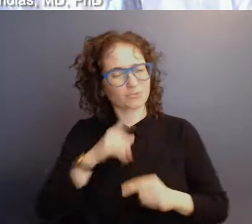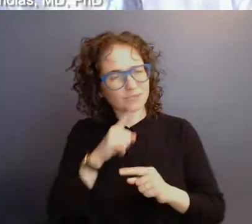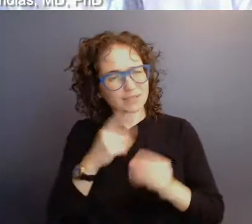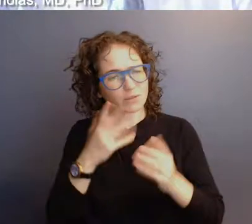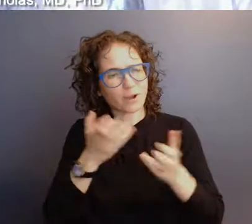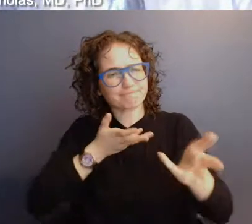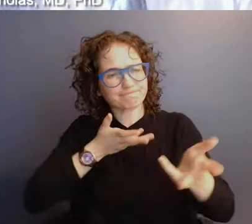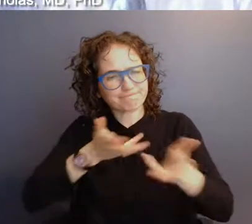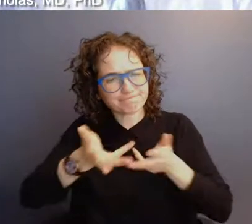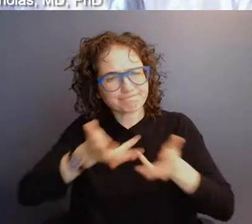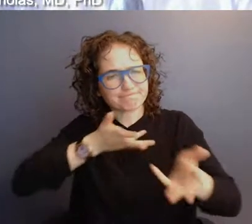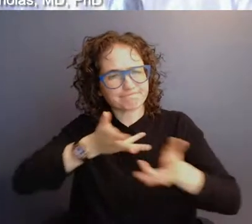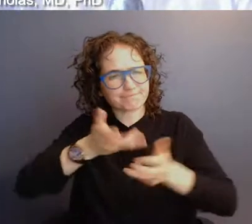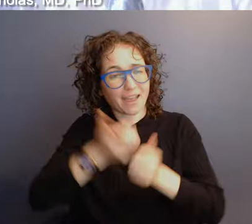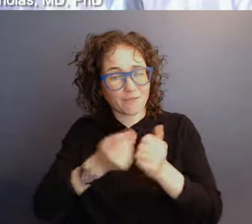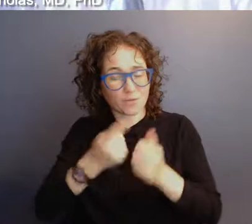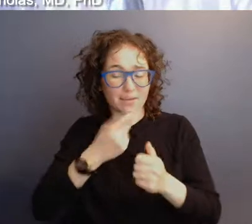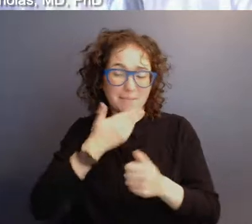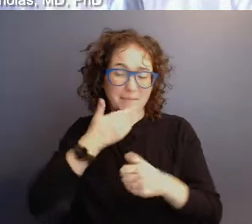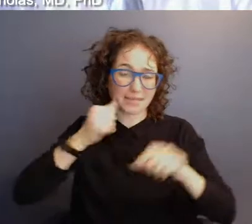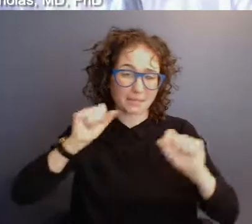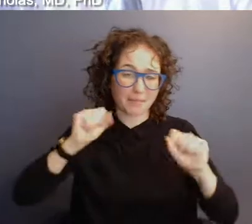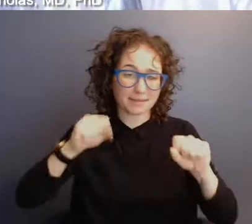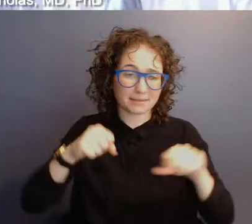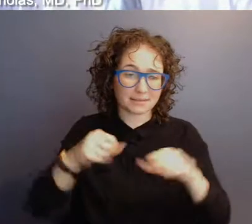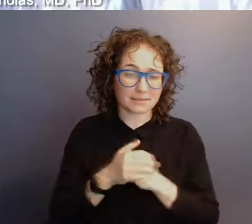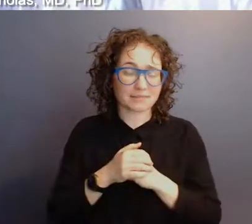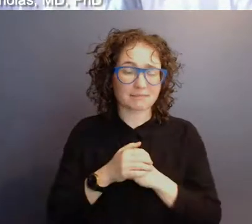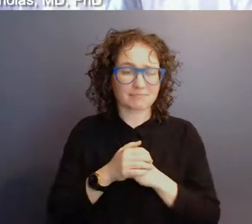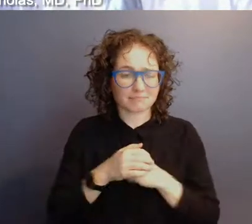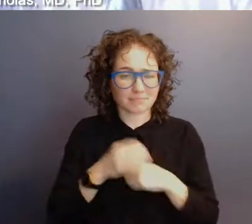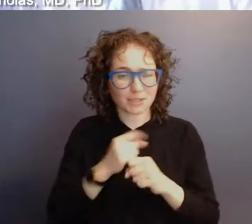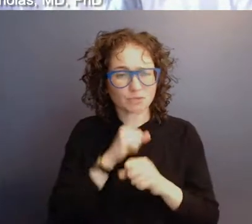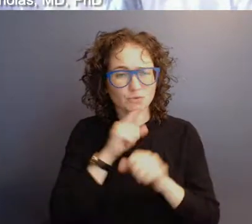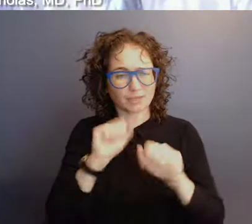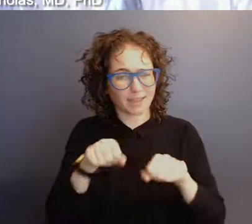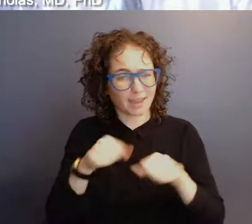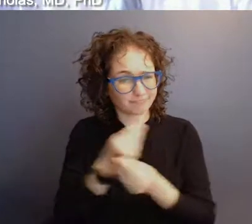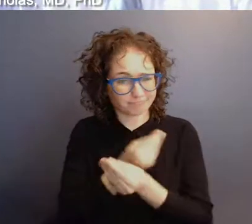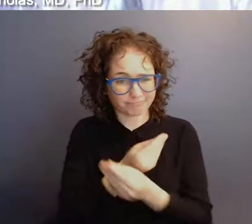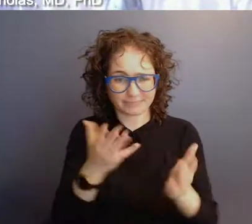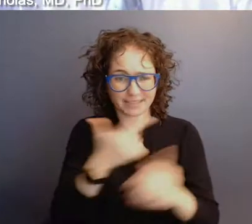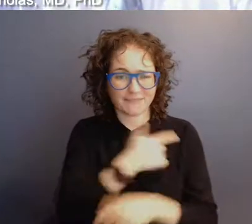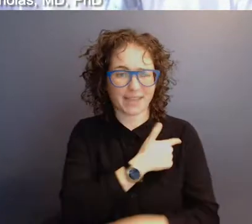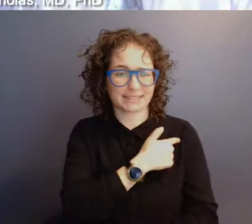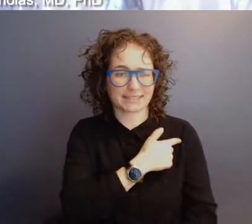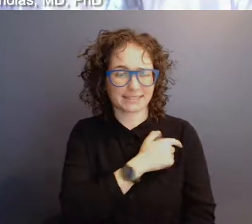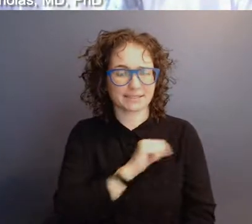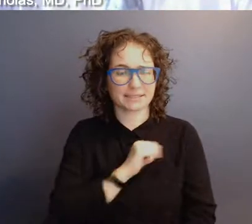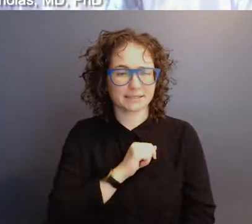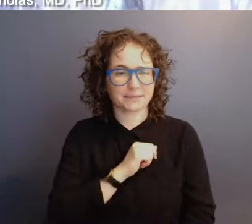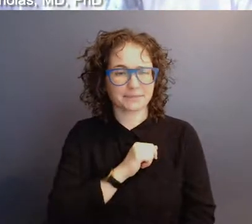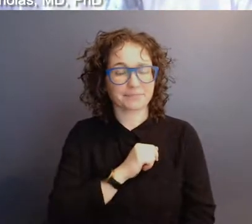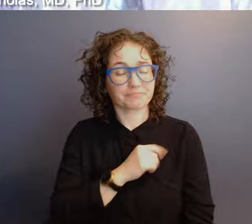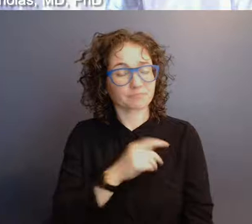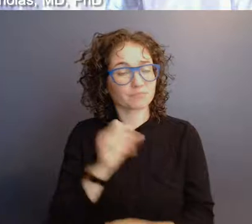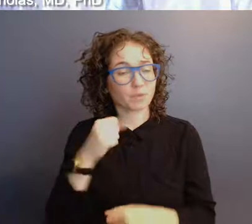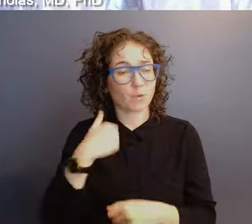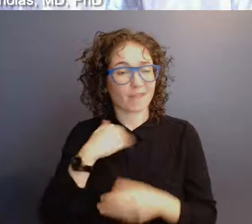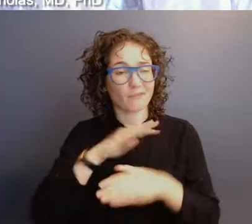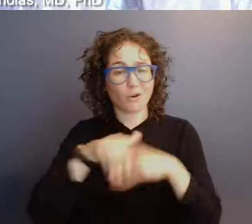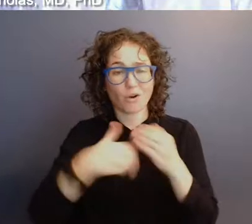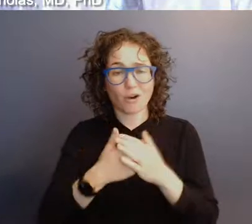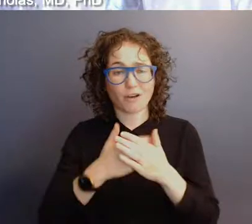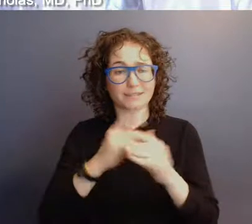everybody as best as we can to get these vaccines to you. And we do have all of these things that